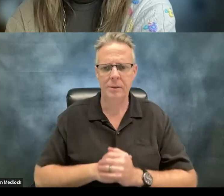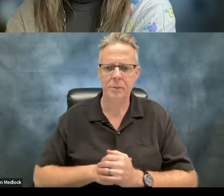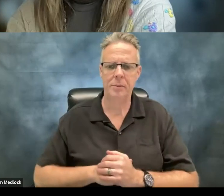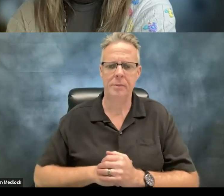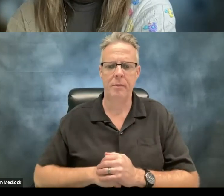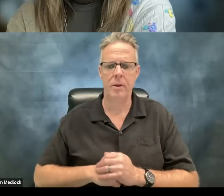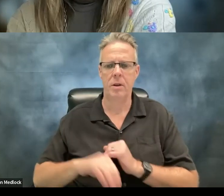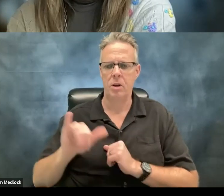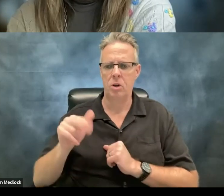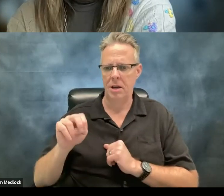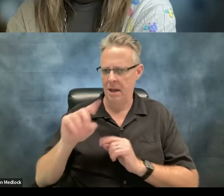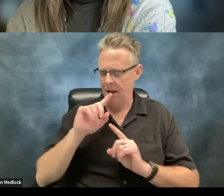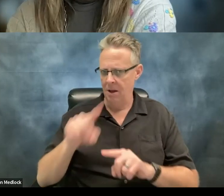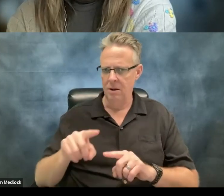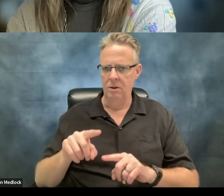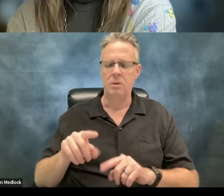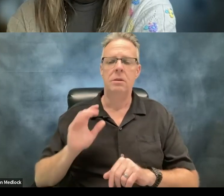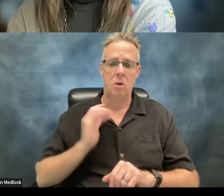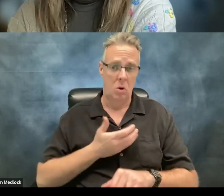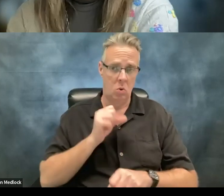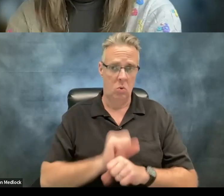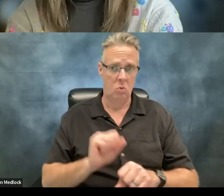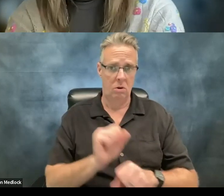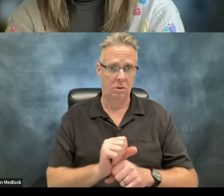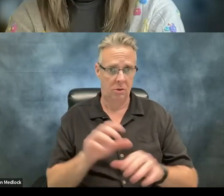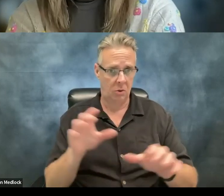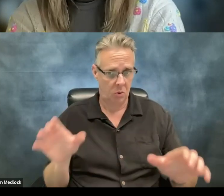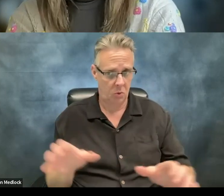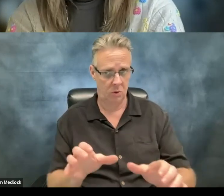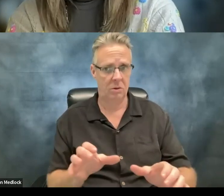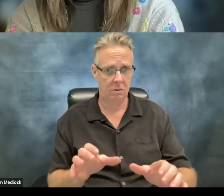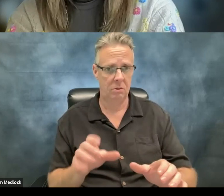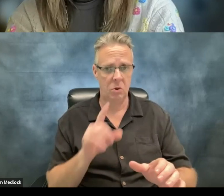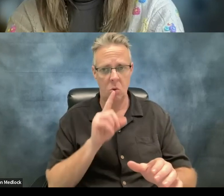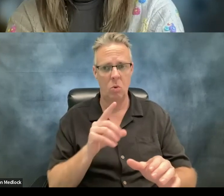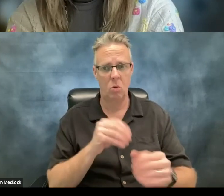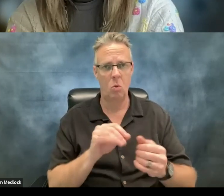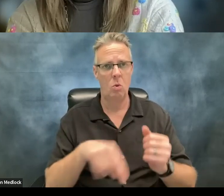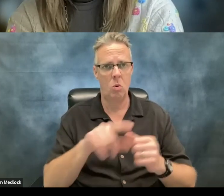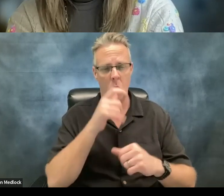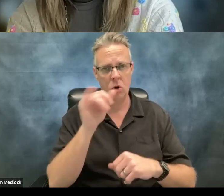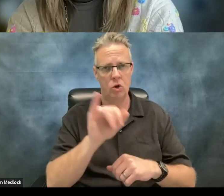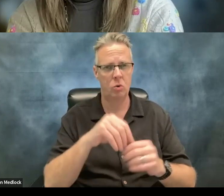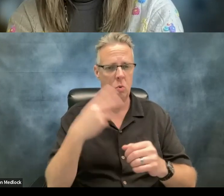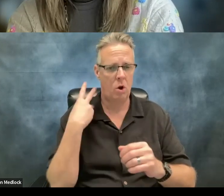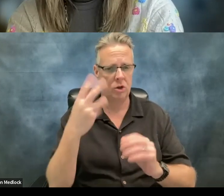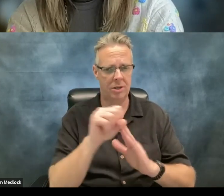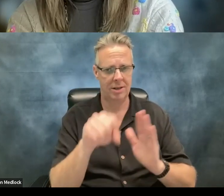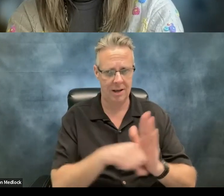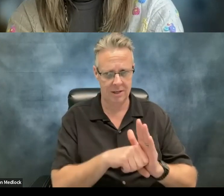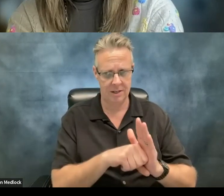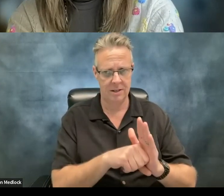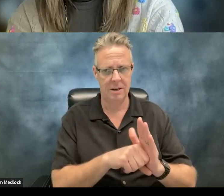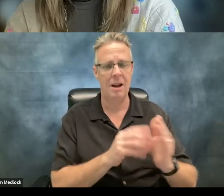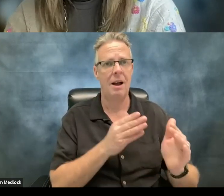actually, while the work that we're doing is with the insurers in Washington State,